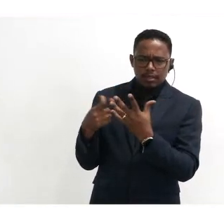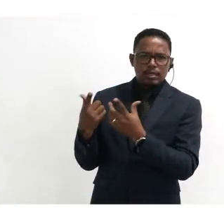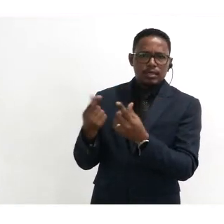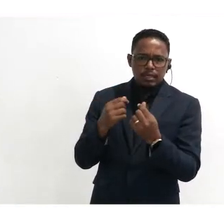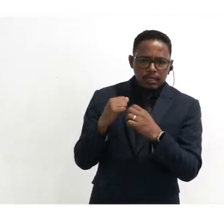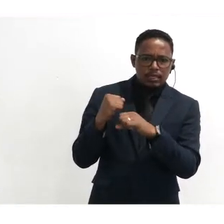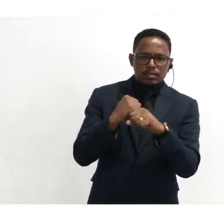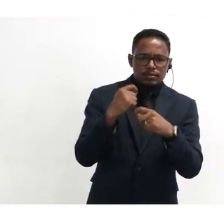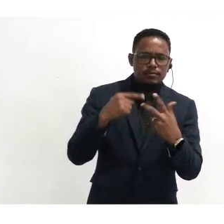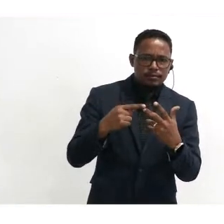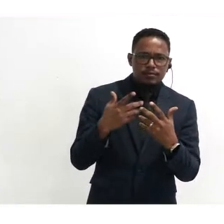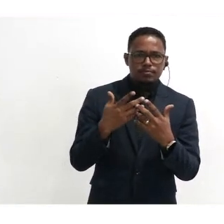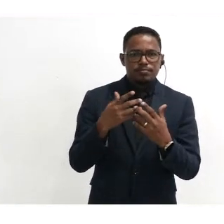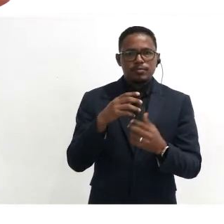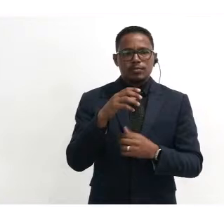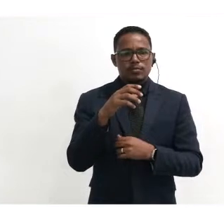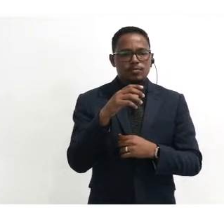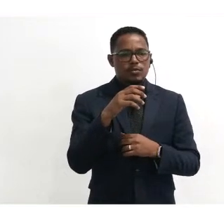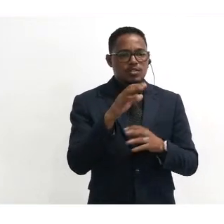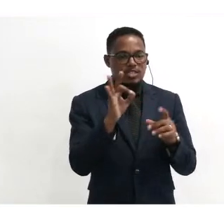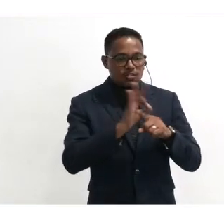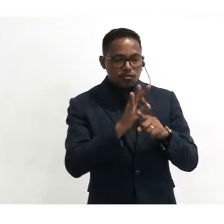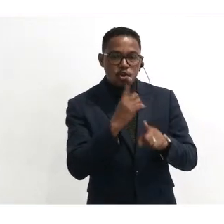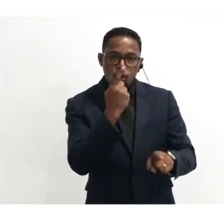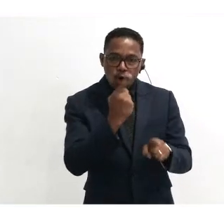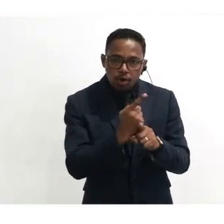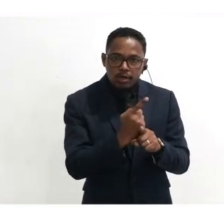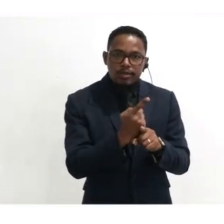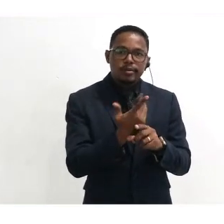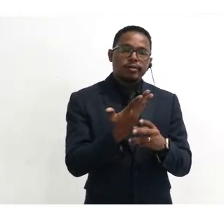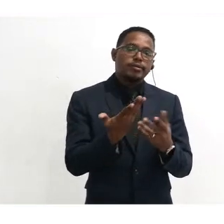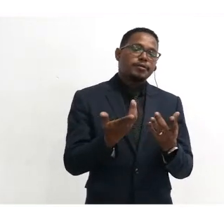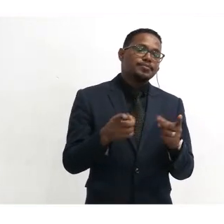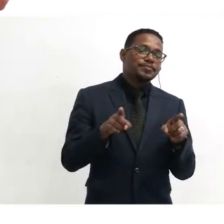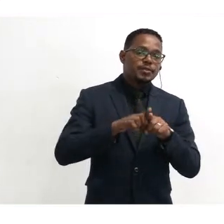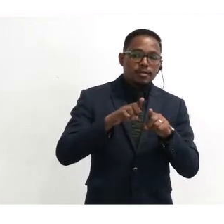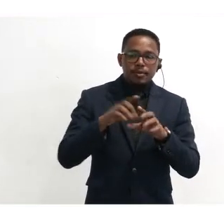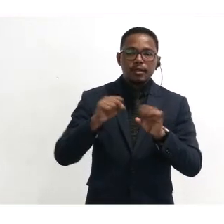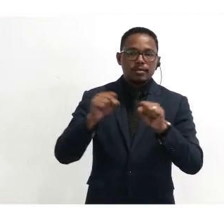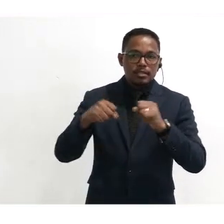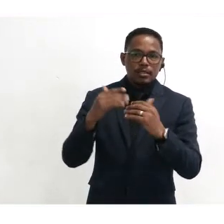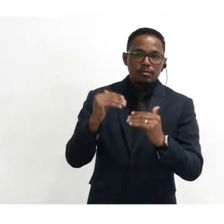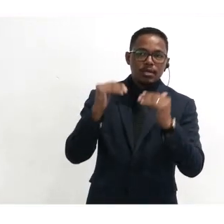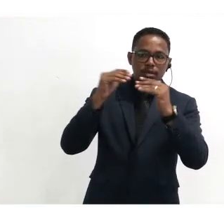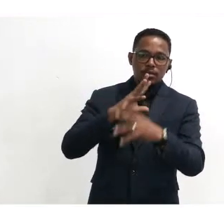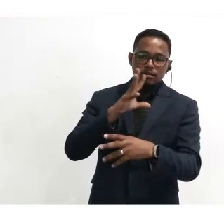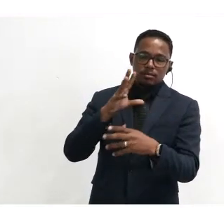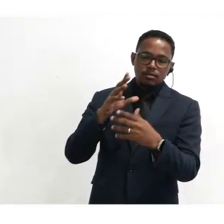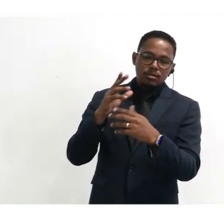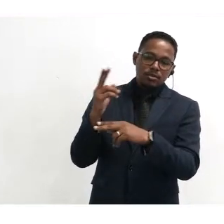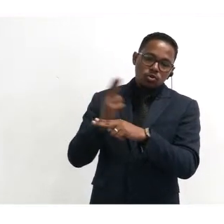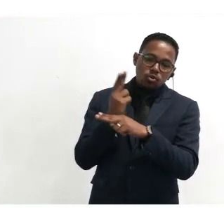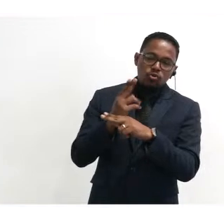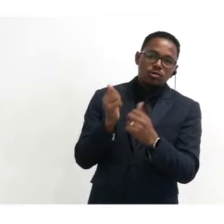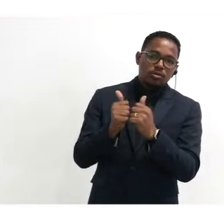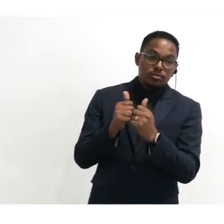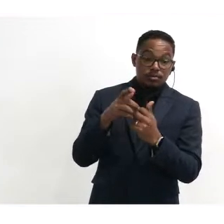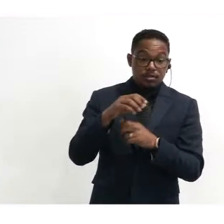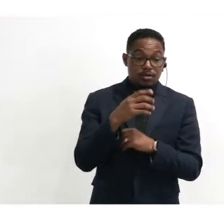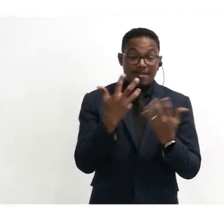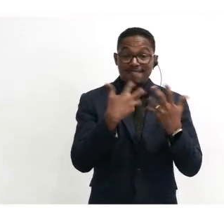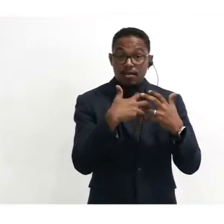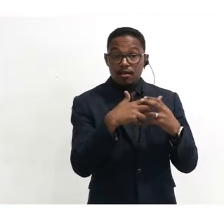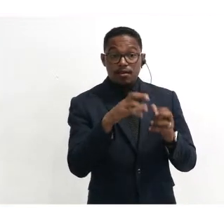put a quality system in place. It's that kind of thing. So all fabs, all packaging houses adhere to